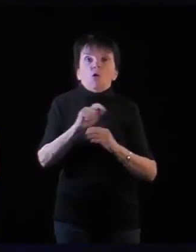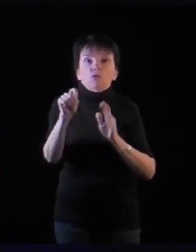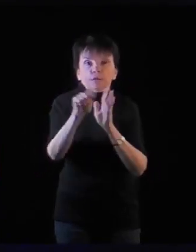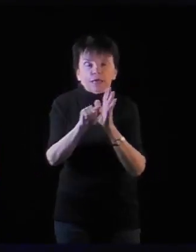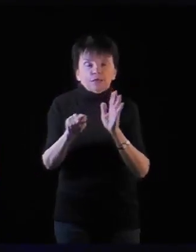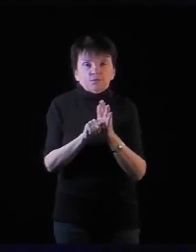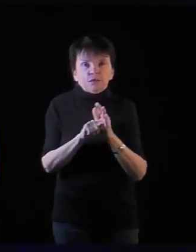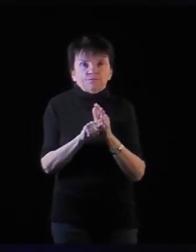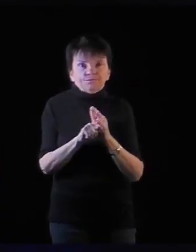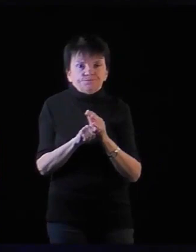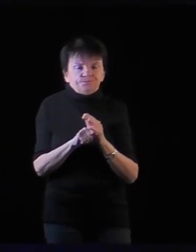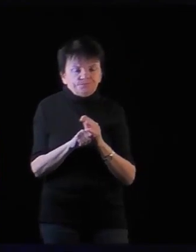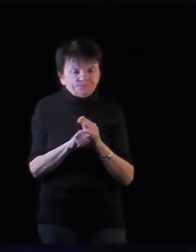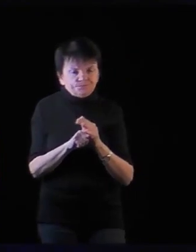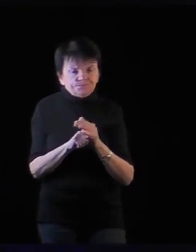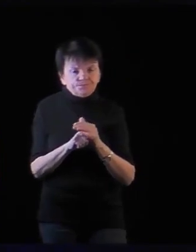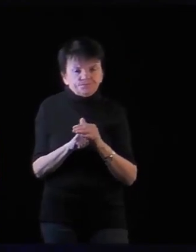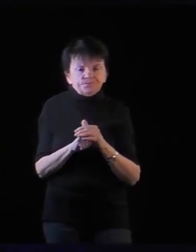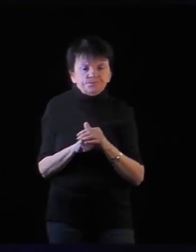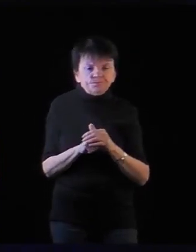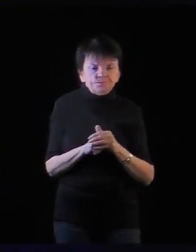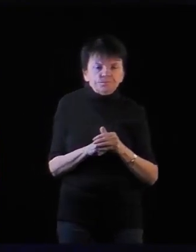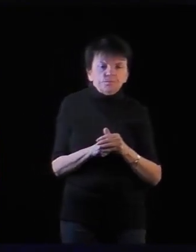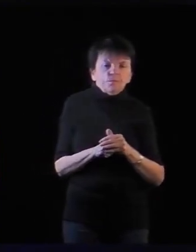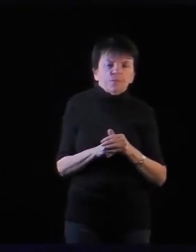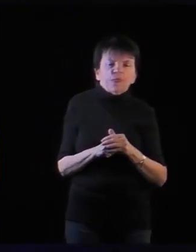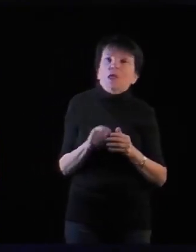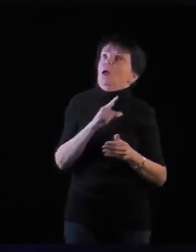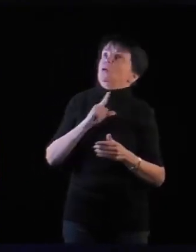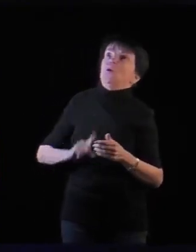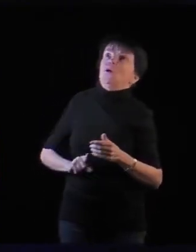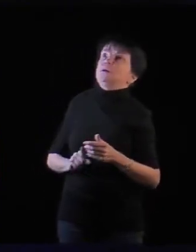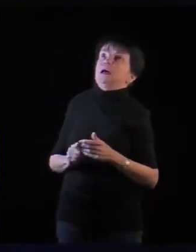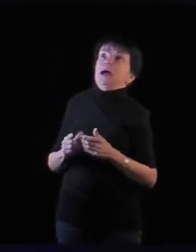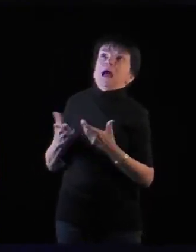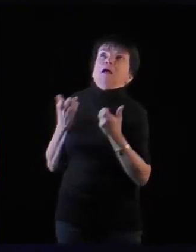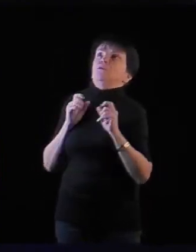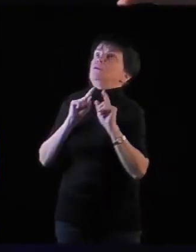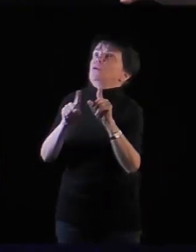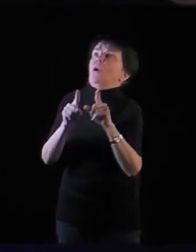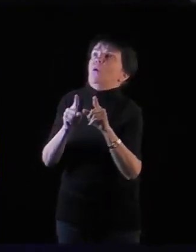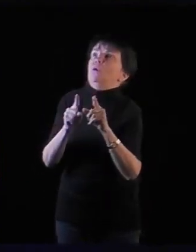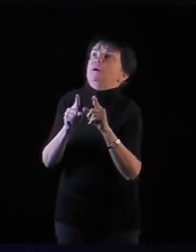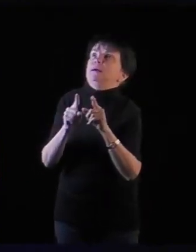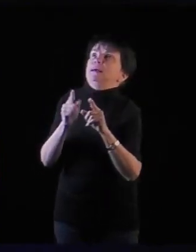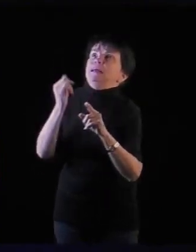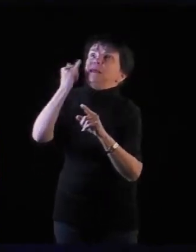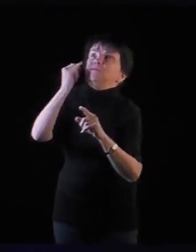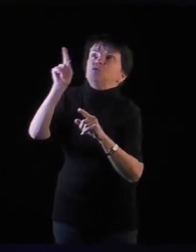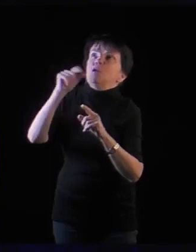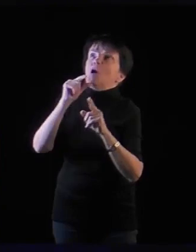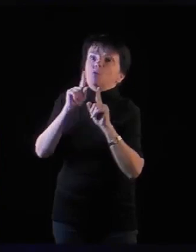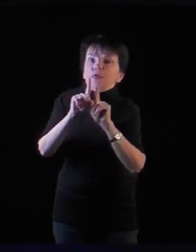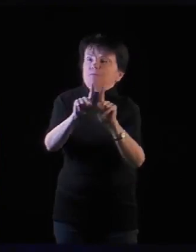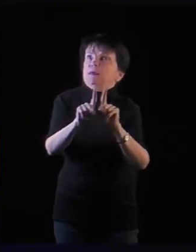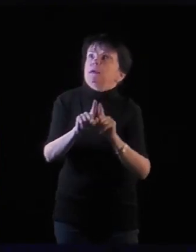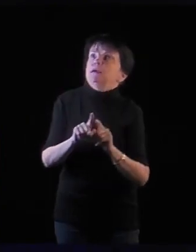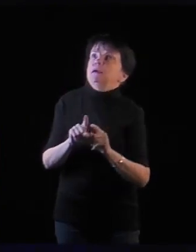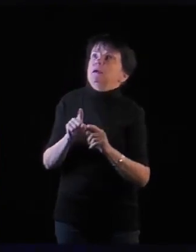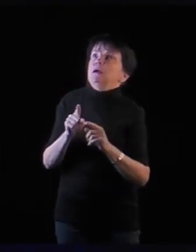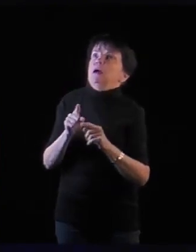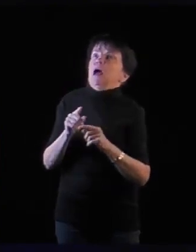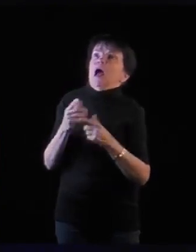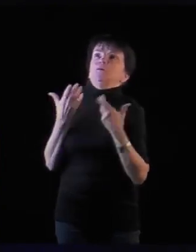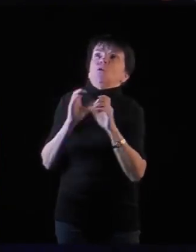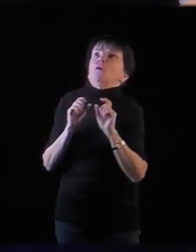being described in various passages say, Lord, I don't want to go unless you go before me. Unless you pave the way, unless